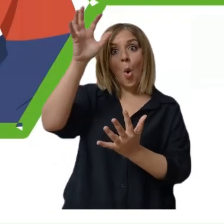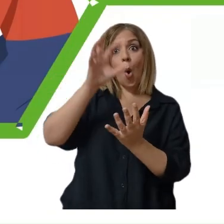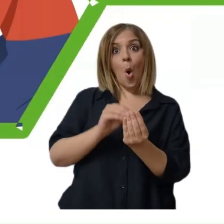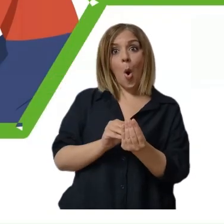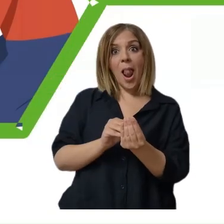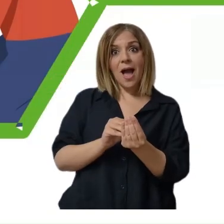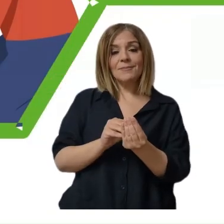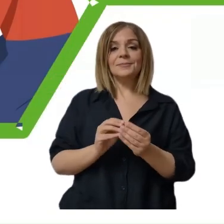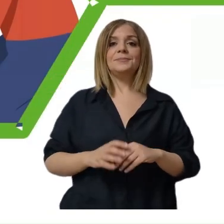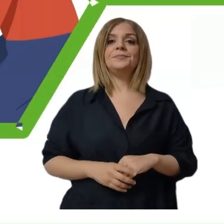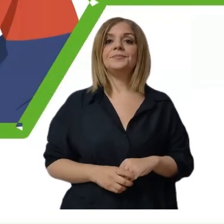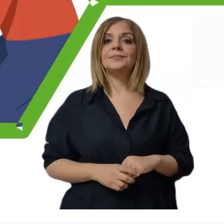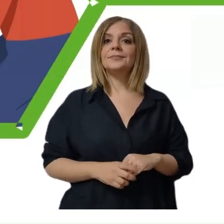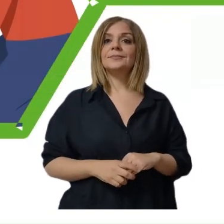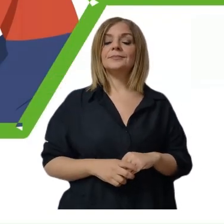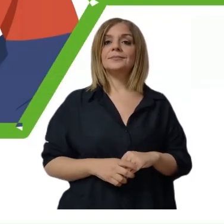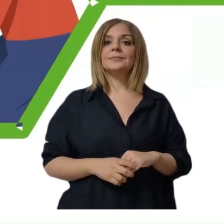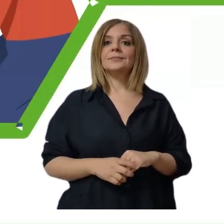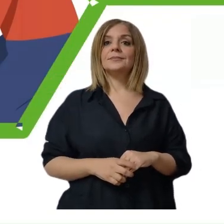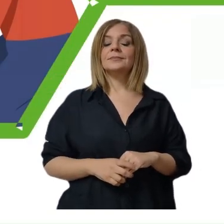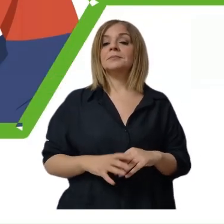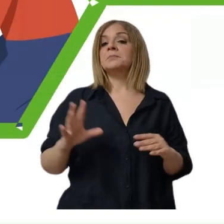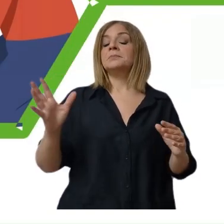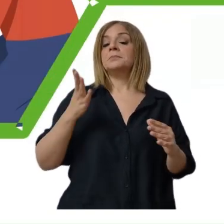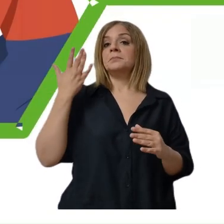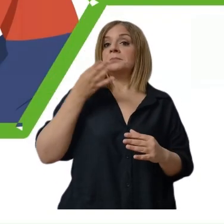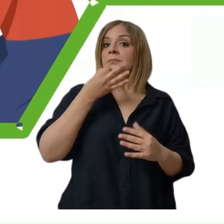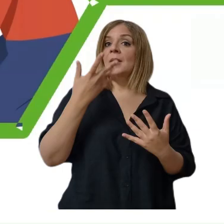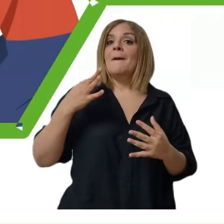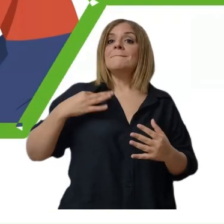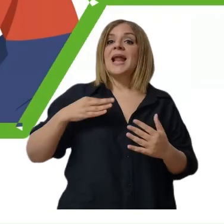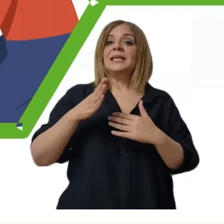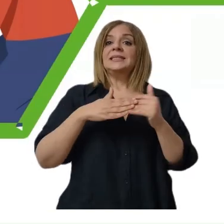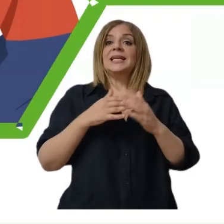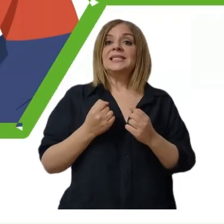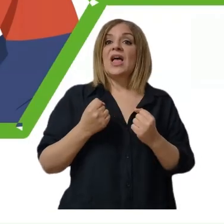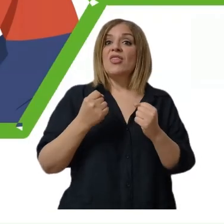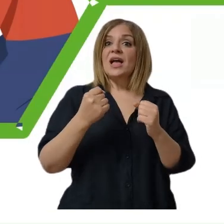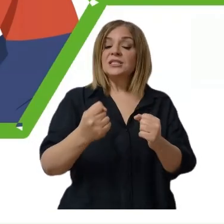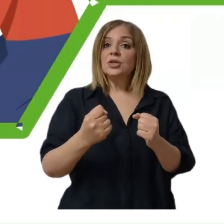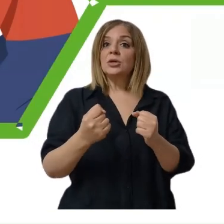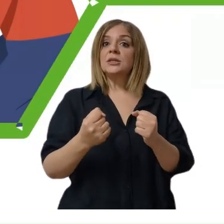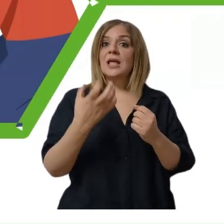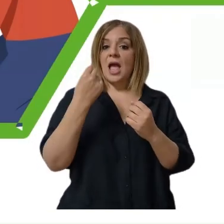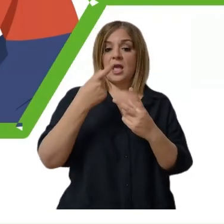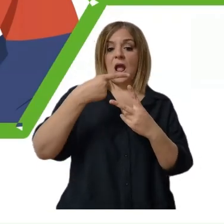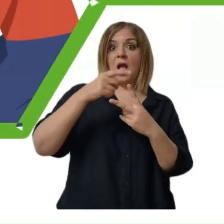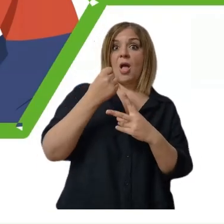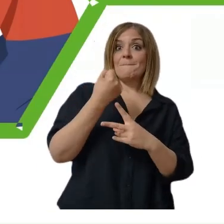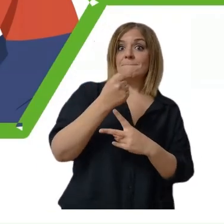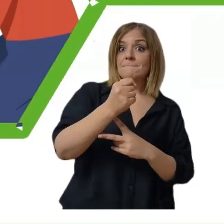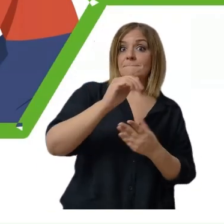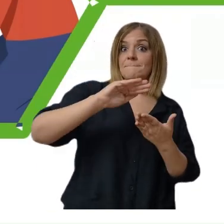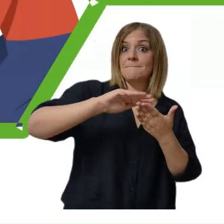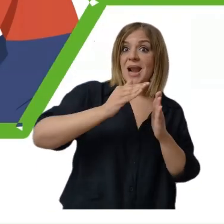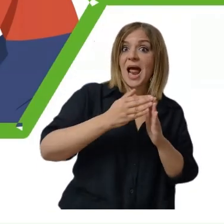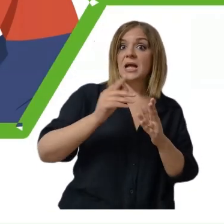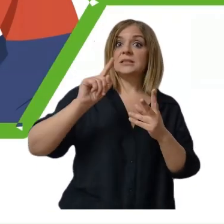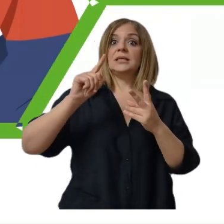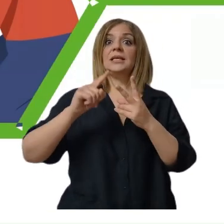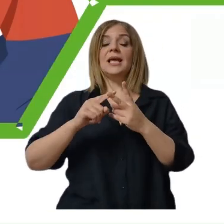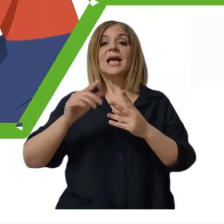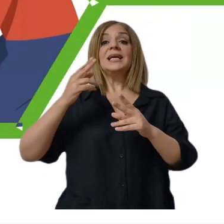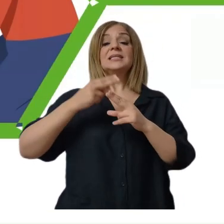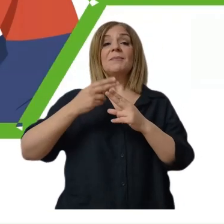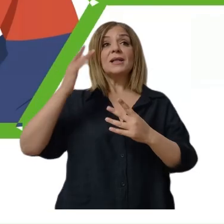here as well. So as we said, green skills include both actions and value